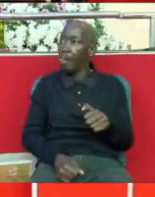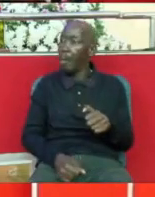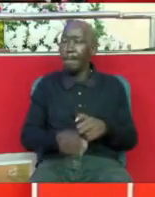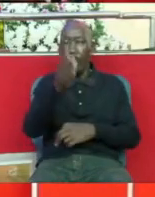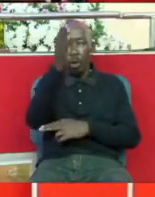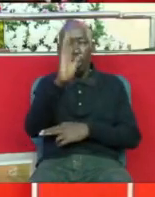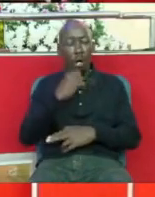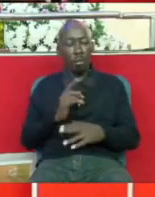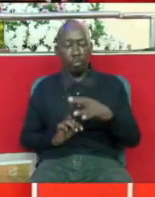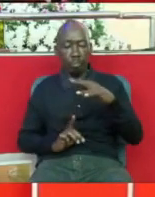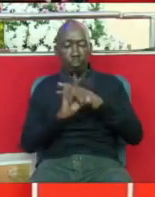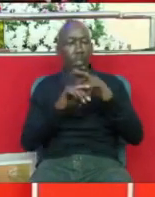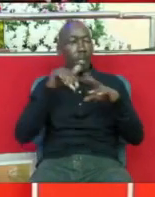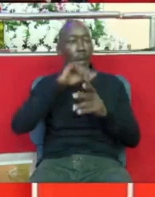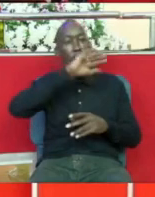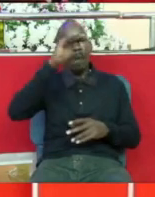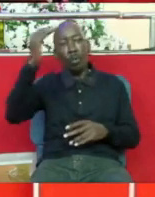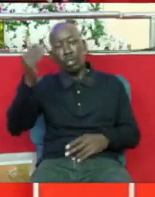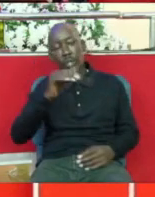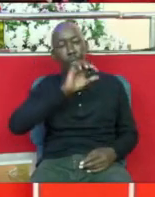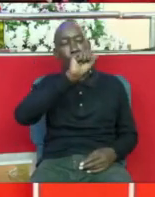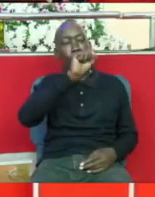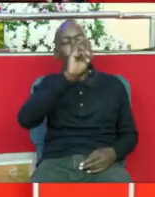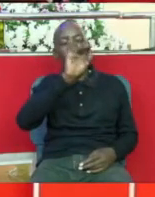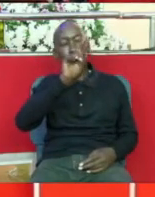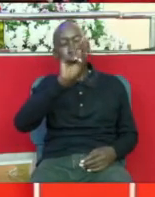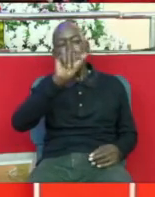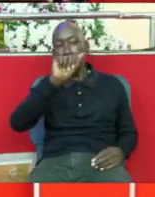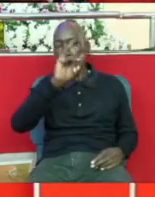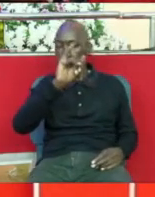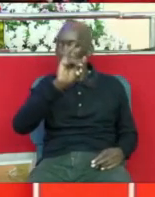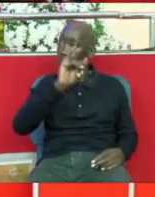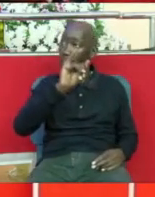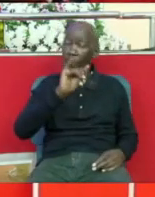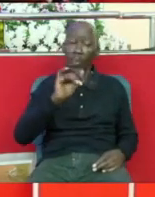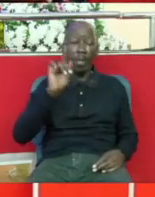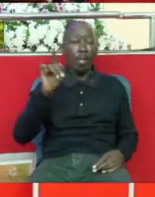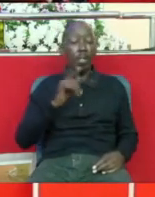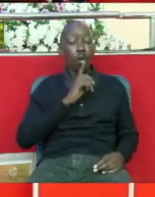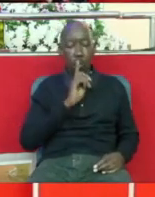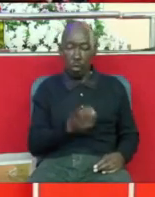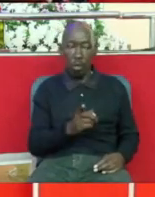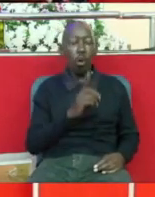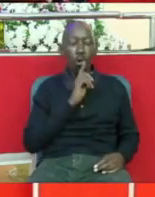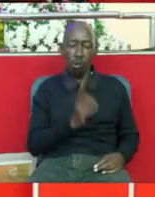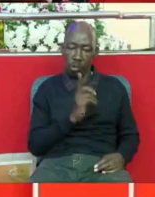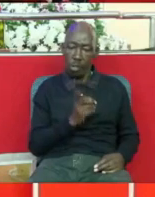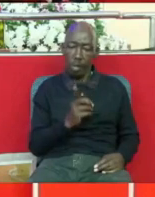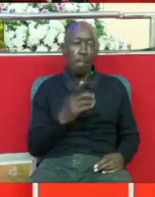had appeared at Mount Sinai. Kumbuka Bwana alikuwa ametokea kwenye mlima Sinai. And he warned them about coming too close.